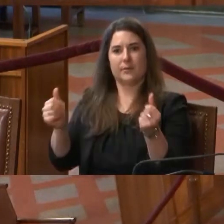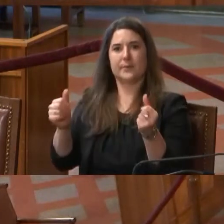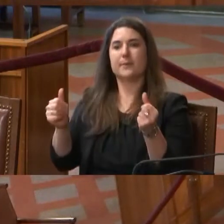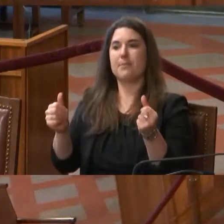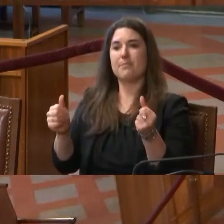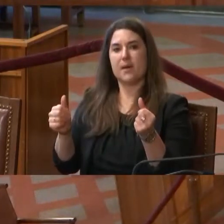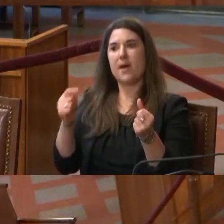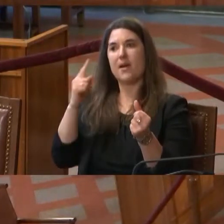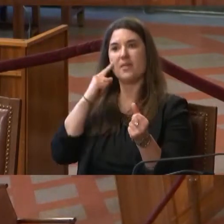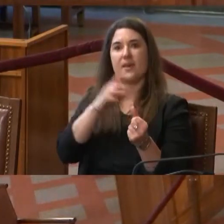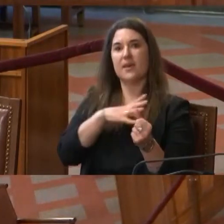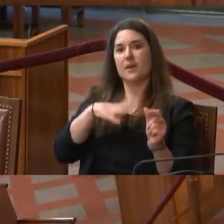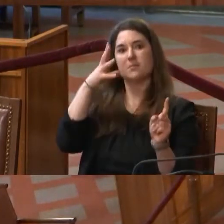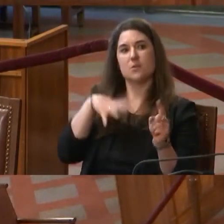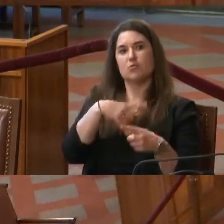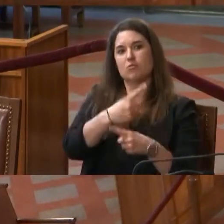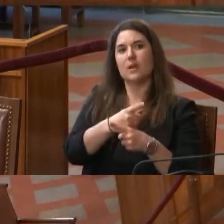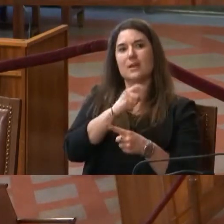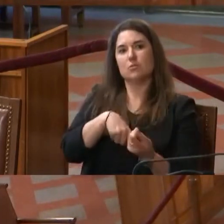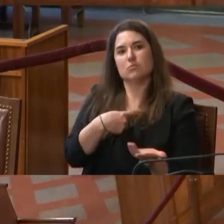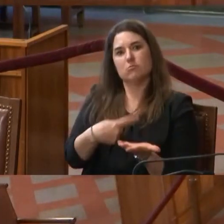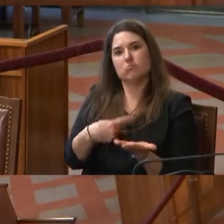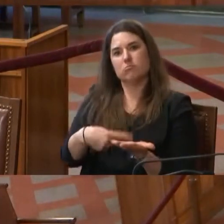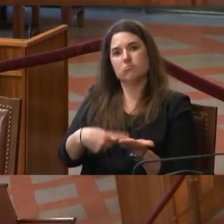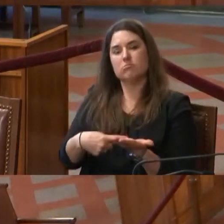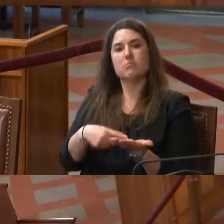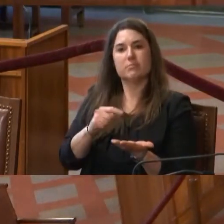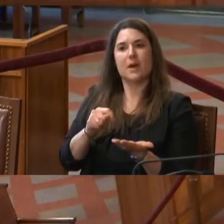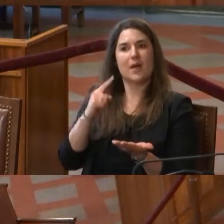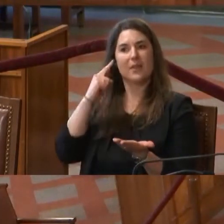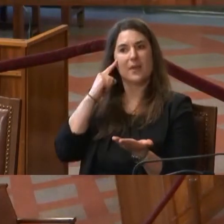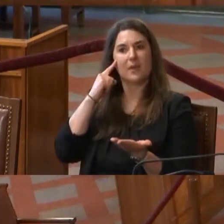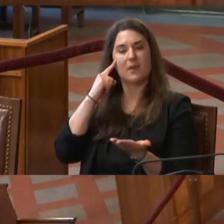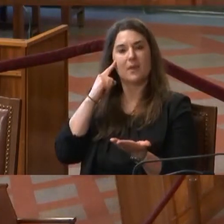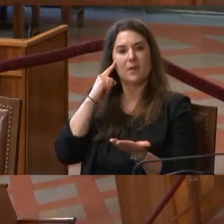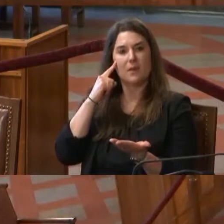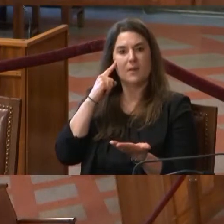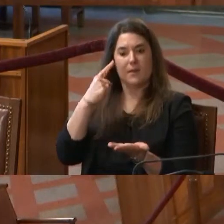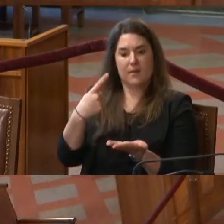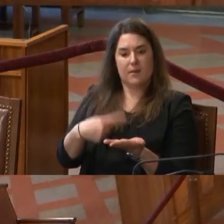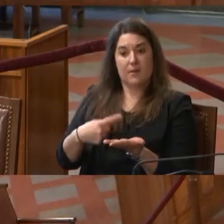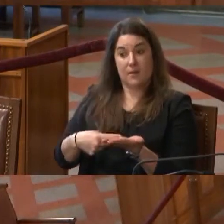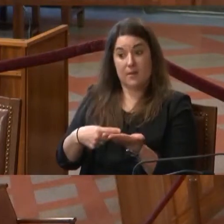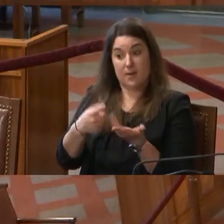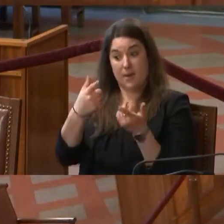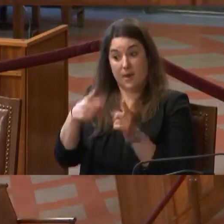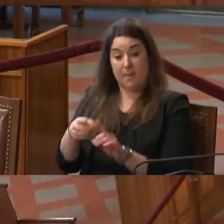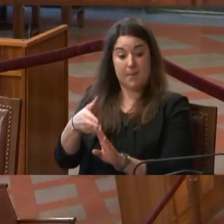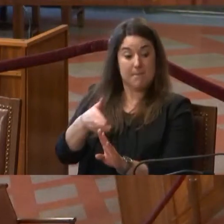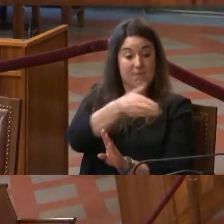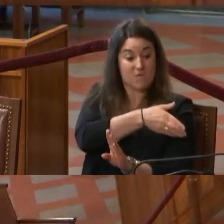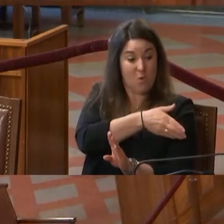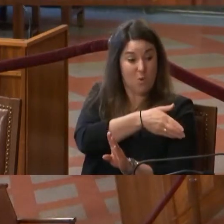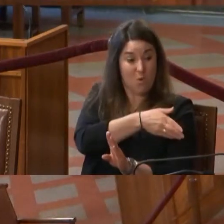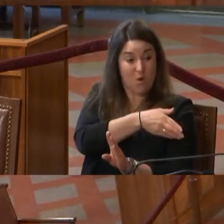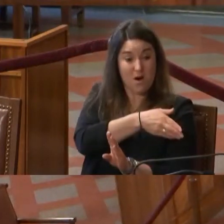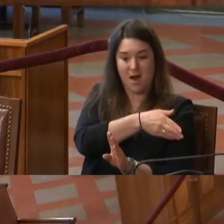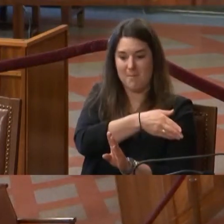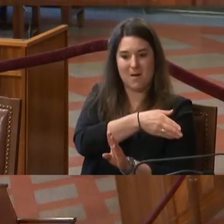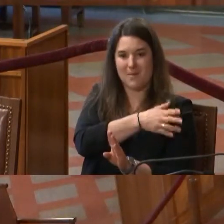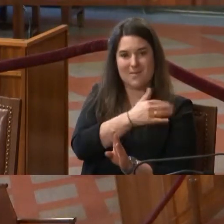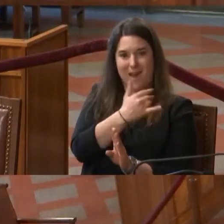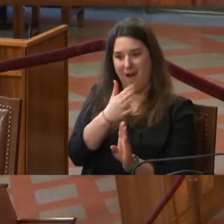But I do think Councilman's right that we do have to have some conversations. But I do think that the conversations that happened previously, I think everything has